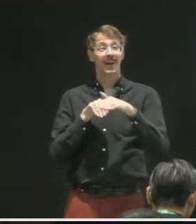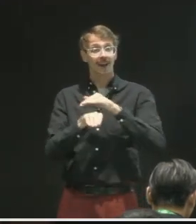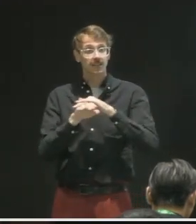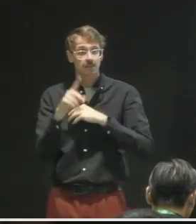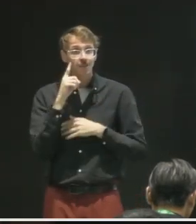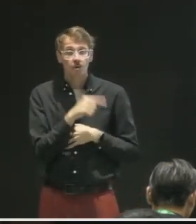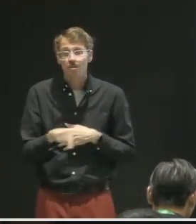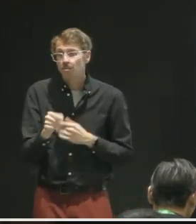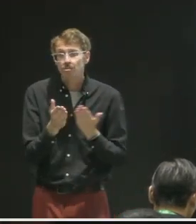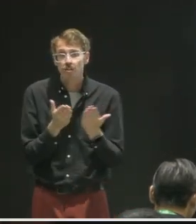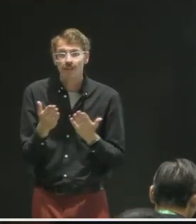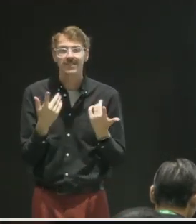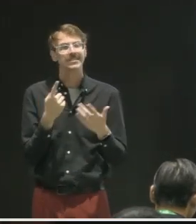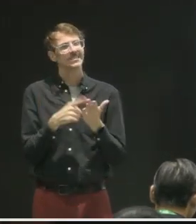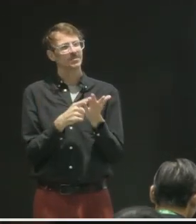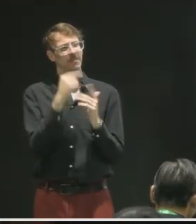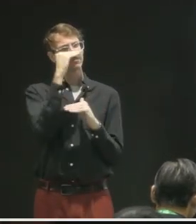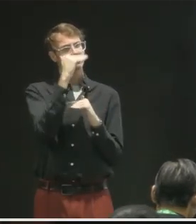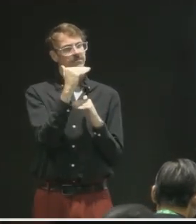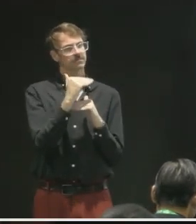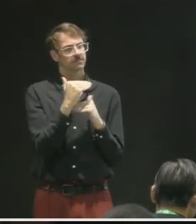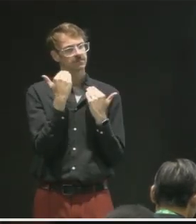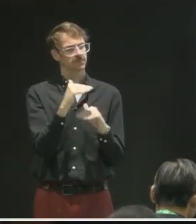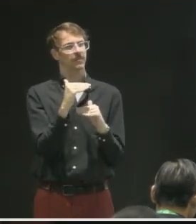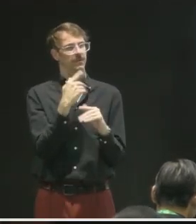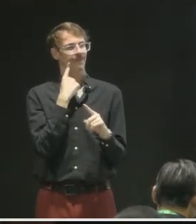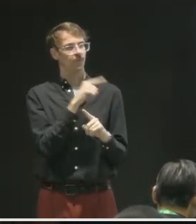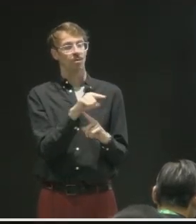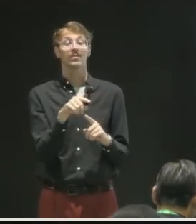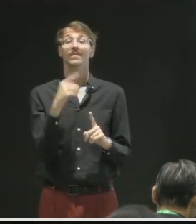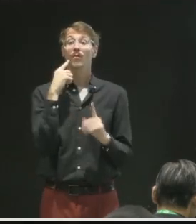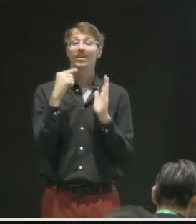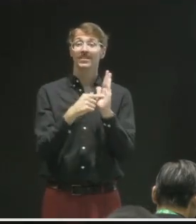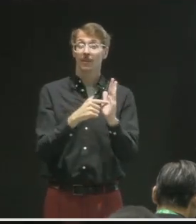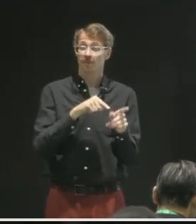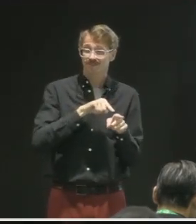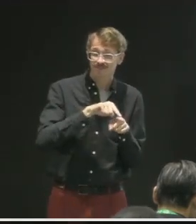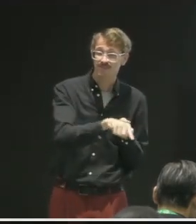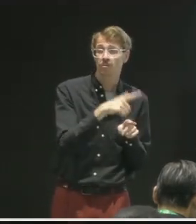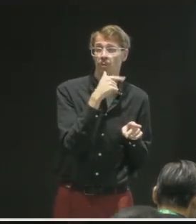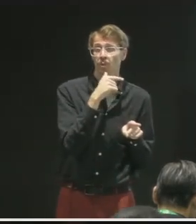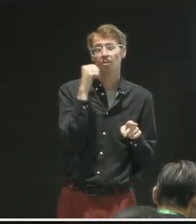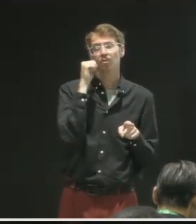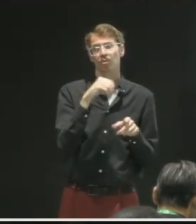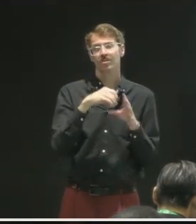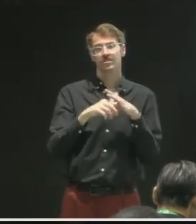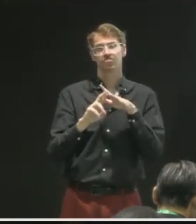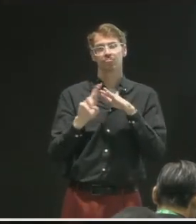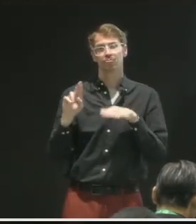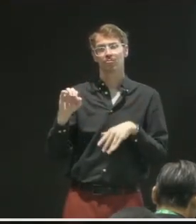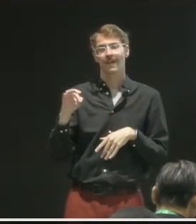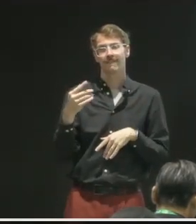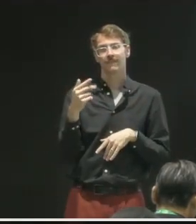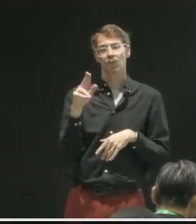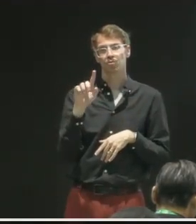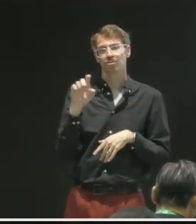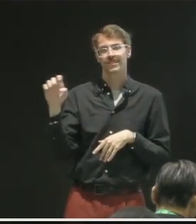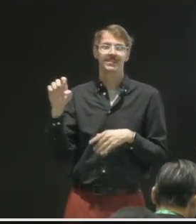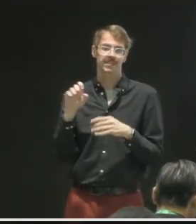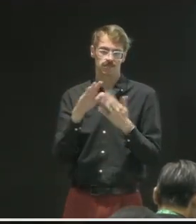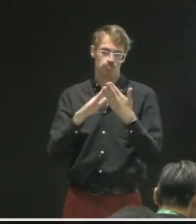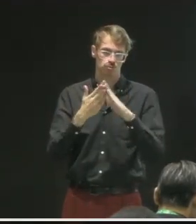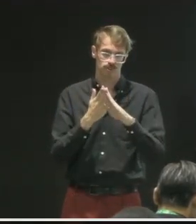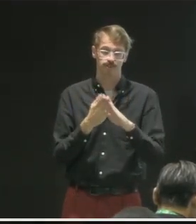most vulnerable populations, such as girls in refugee communities. While men and boys were often unable to